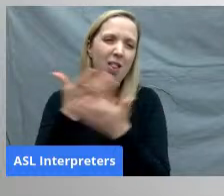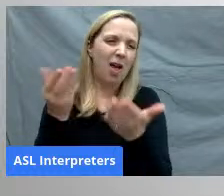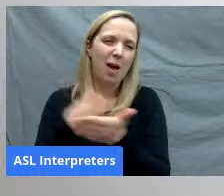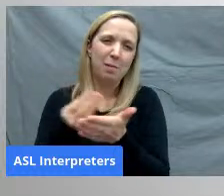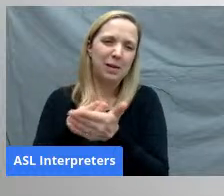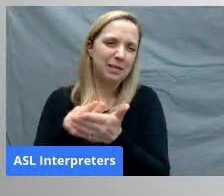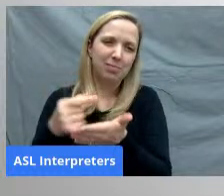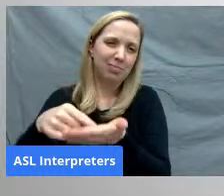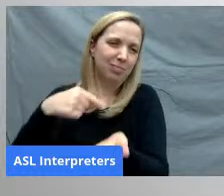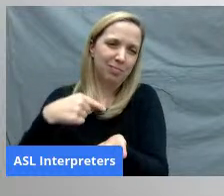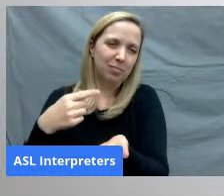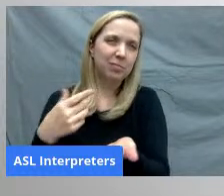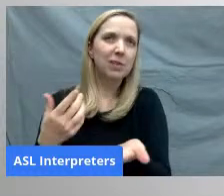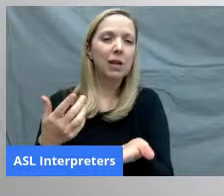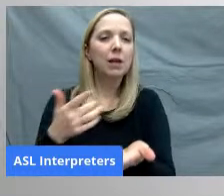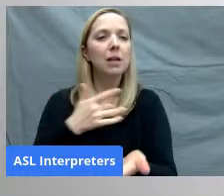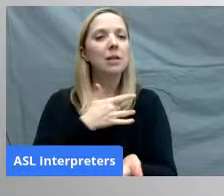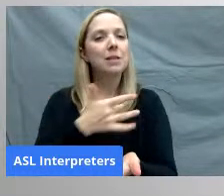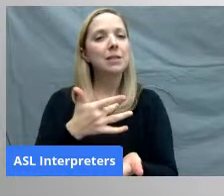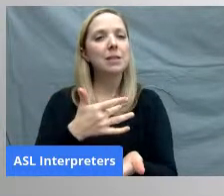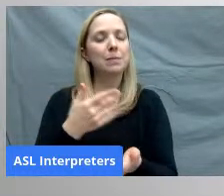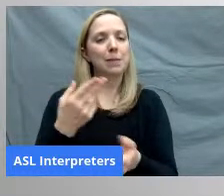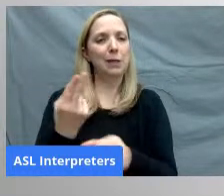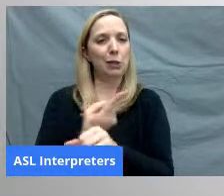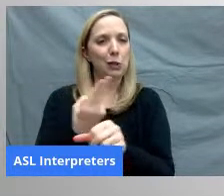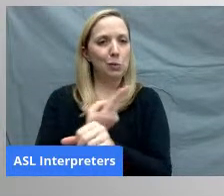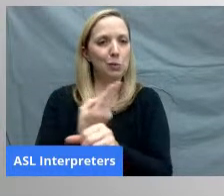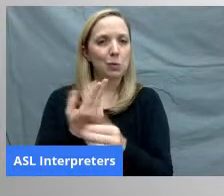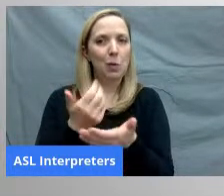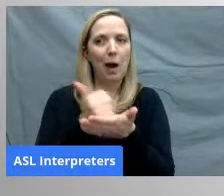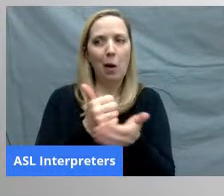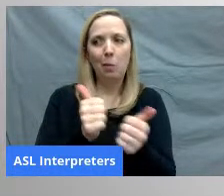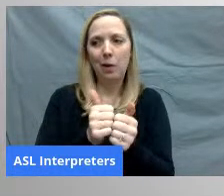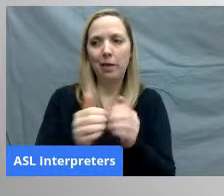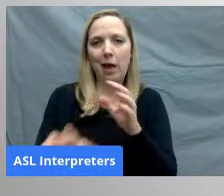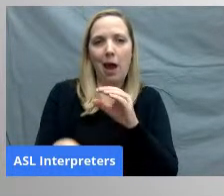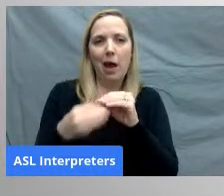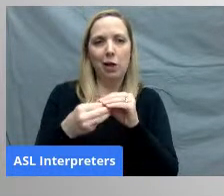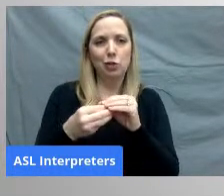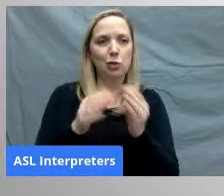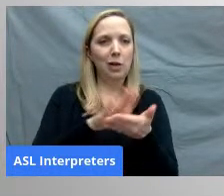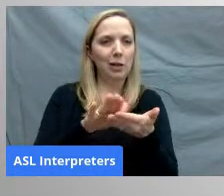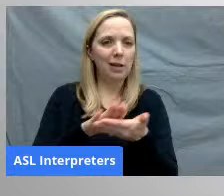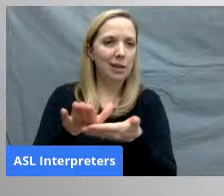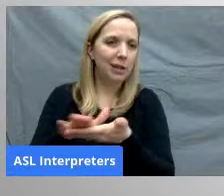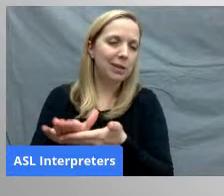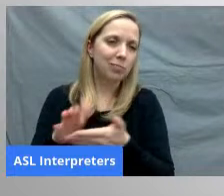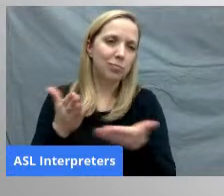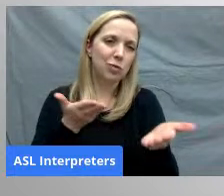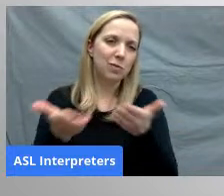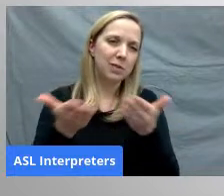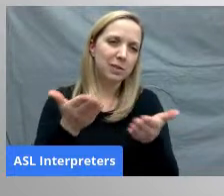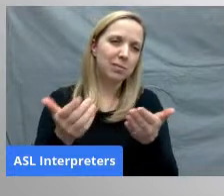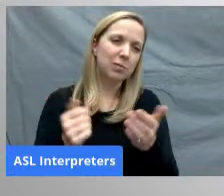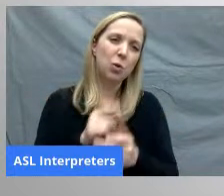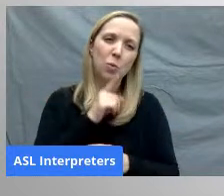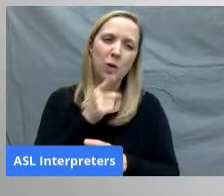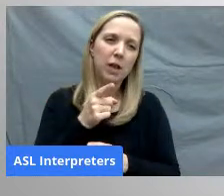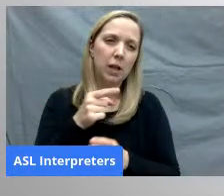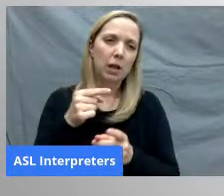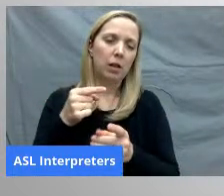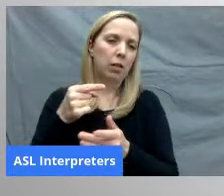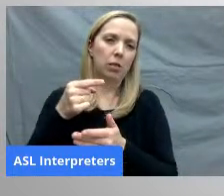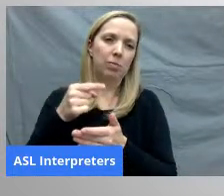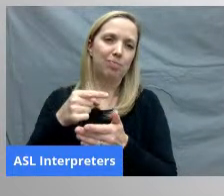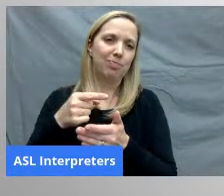to account for the extra janitorial services or some of the cleanup from those. So the costs are pretty modest, but we